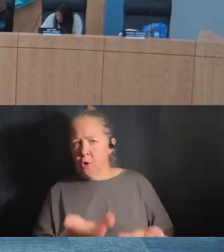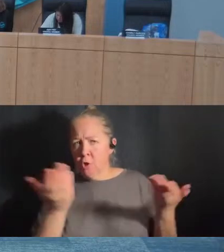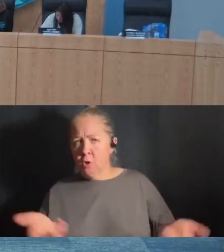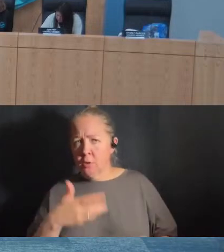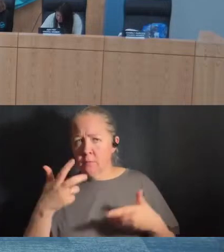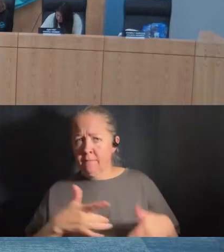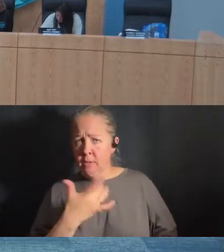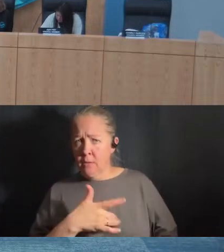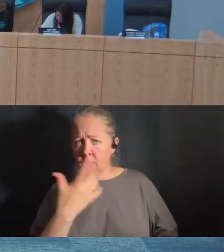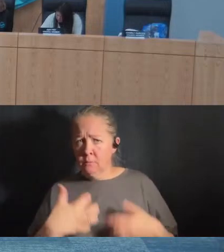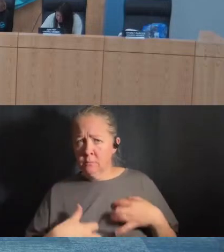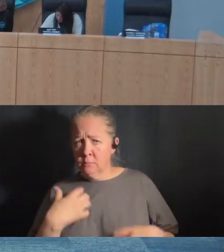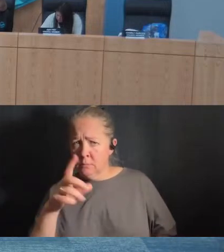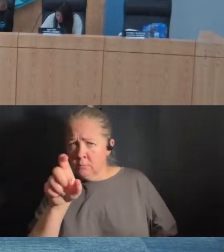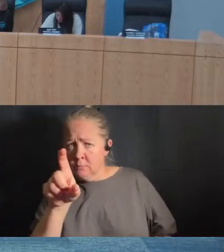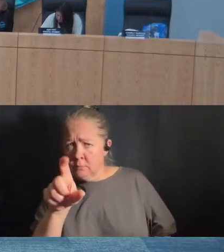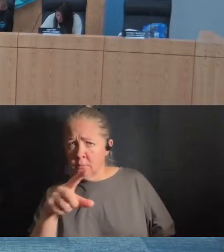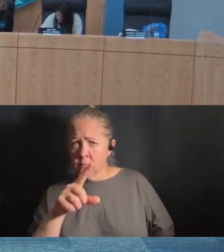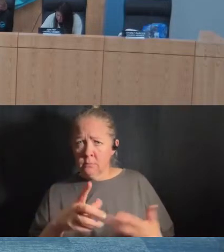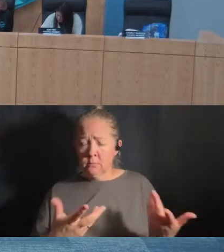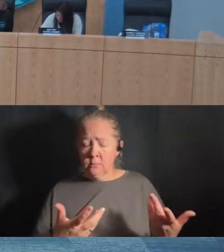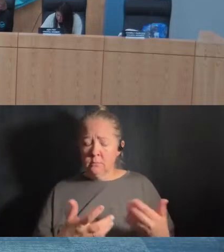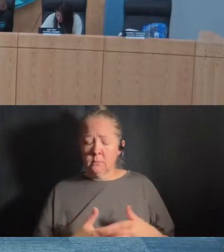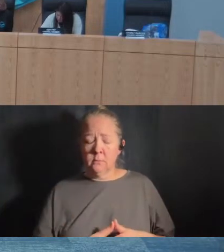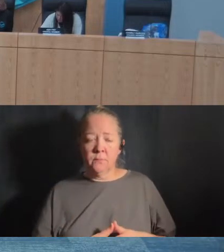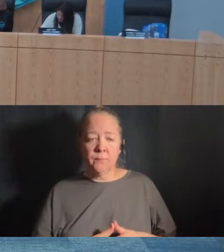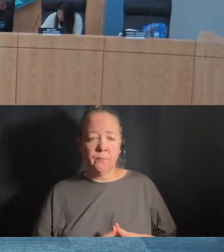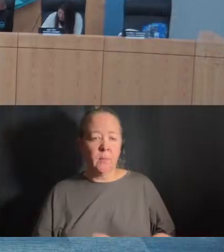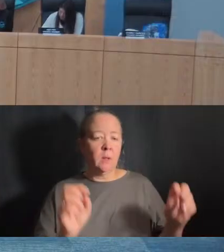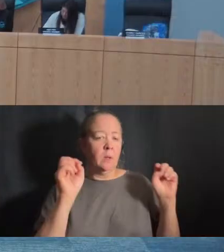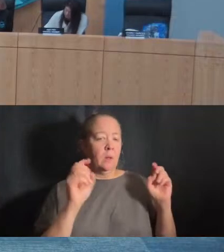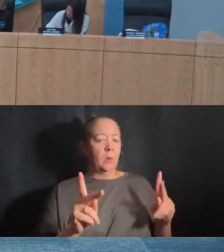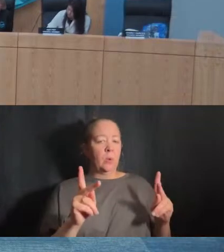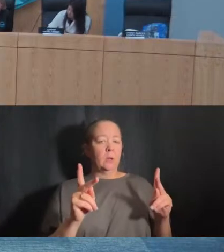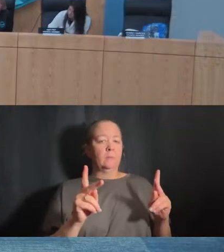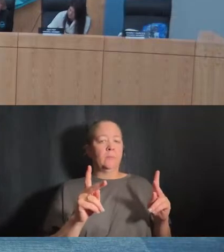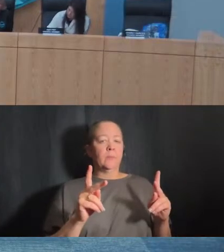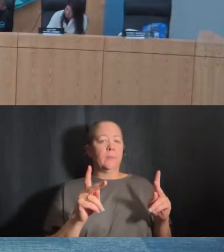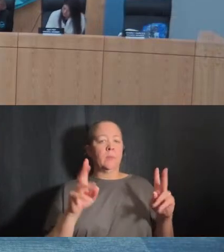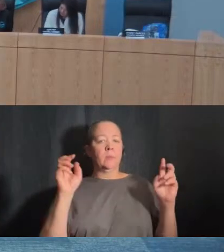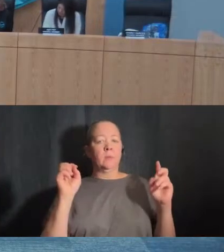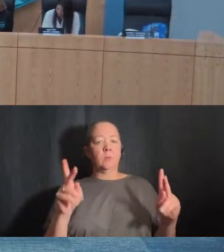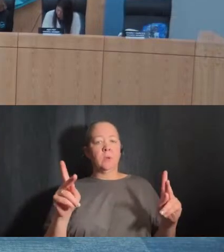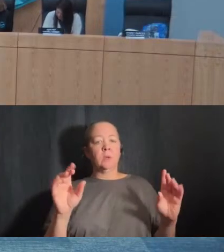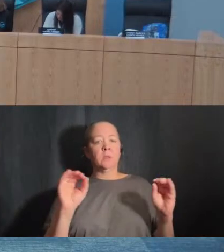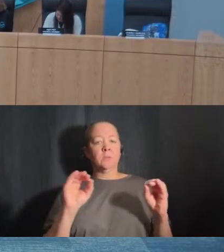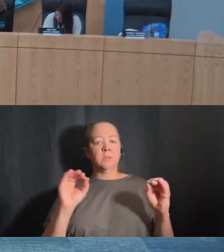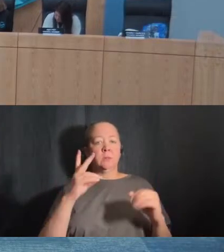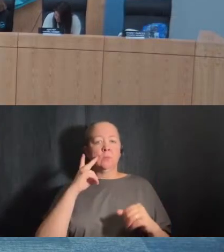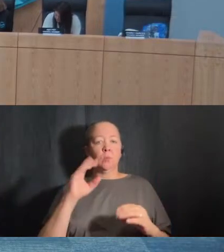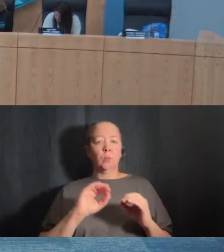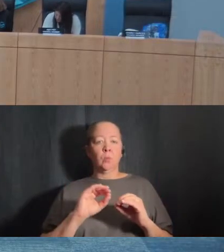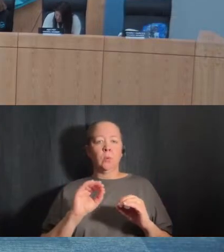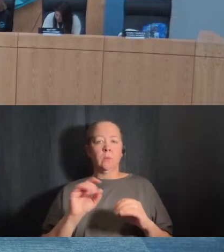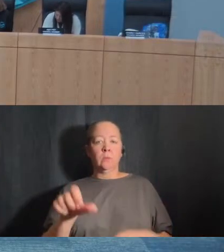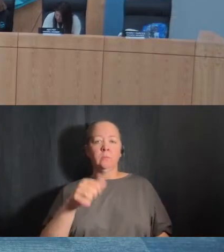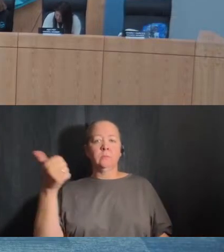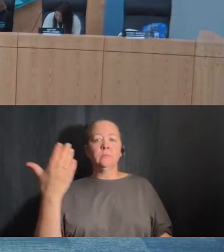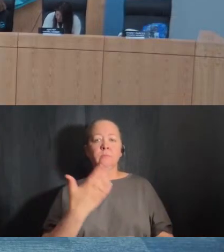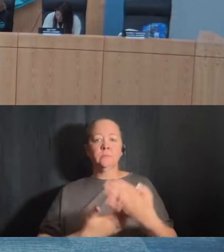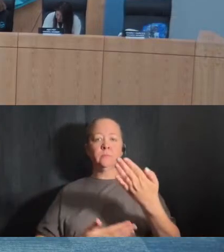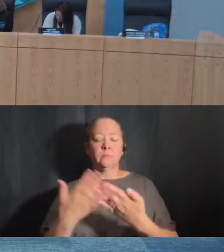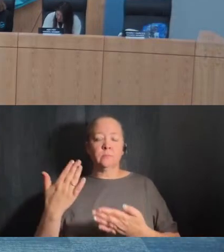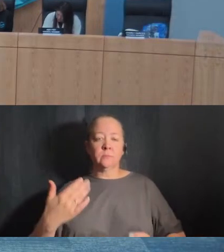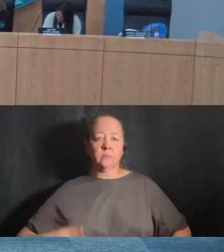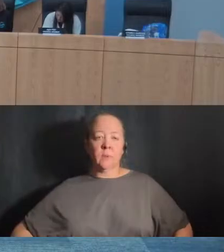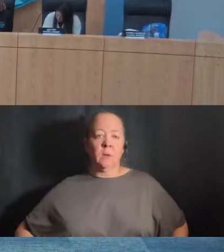Okay. Anyone else? Okay, seeing no hands, I think I see